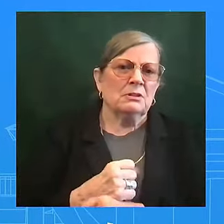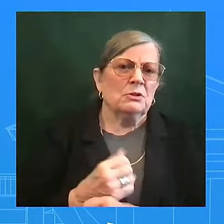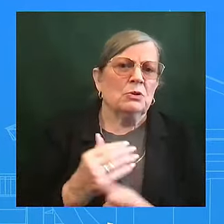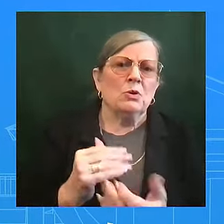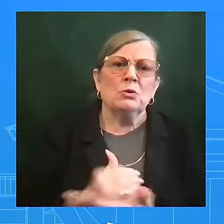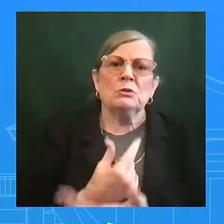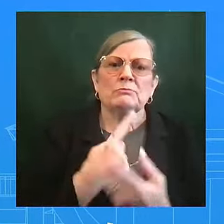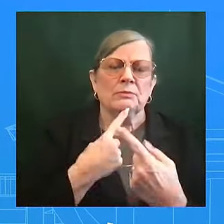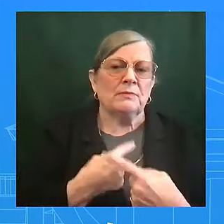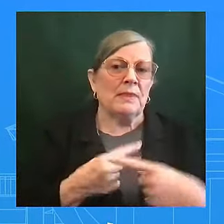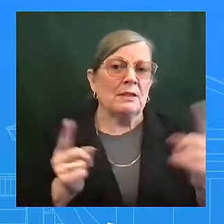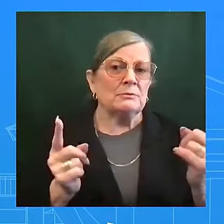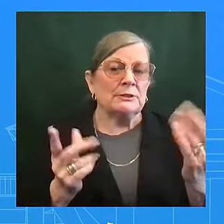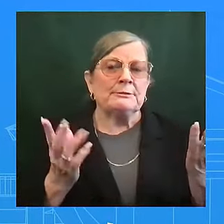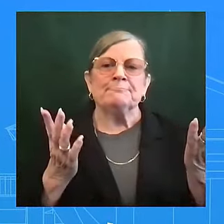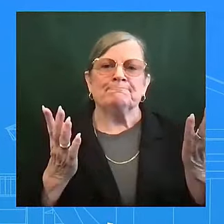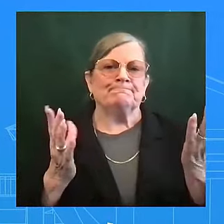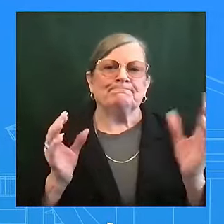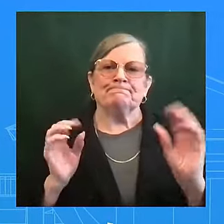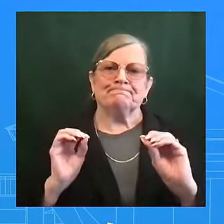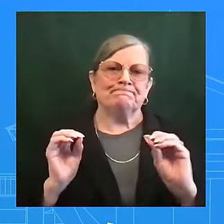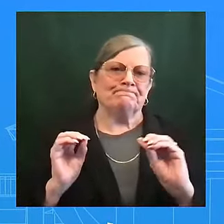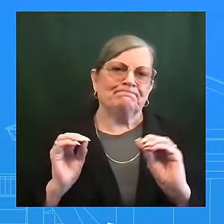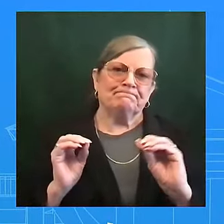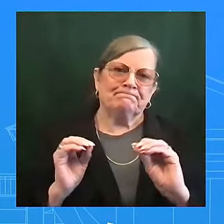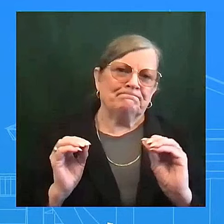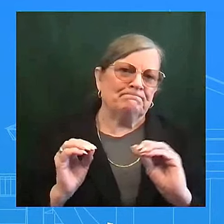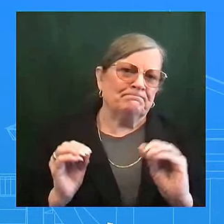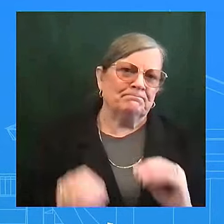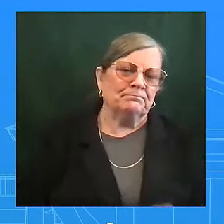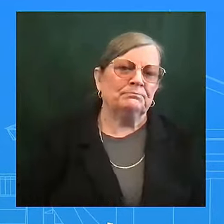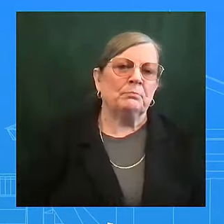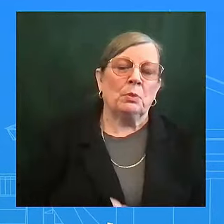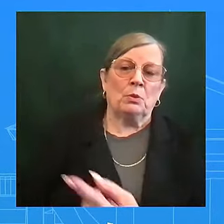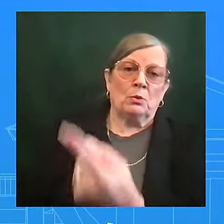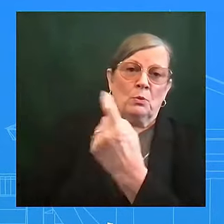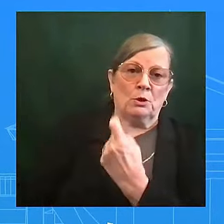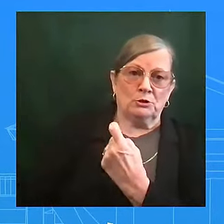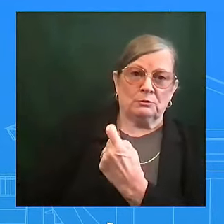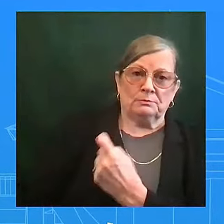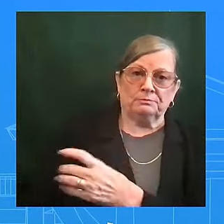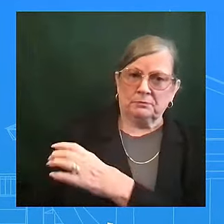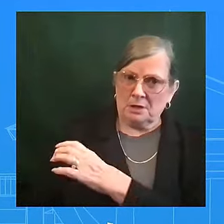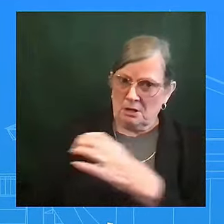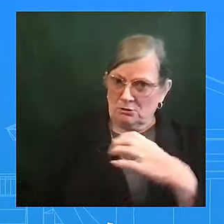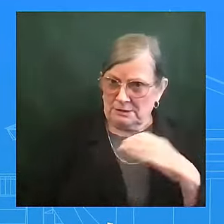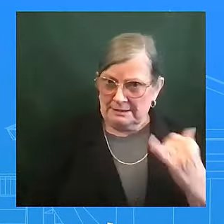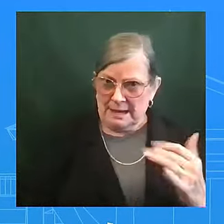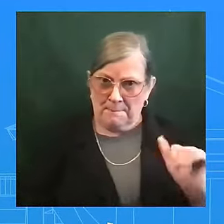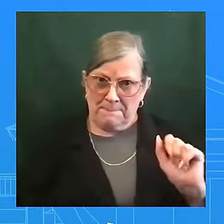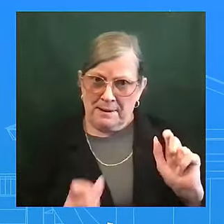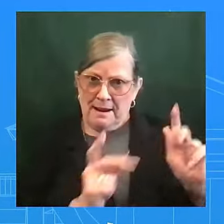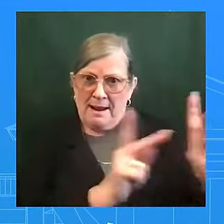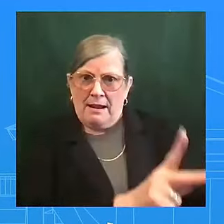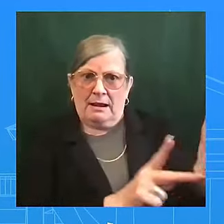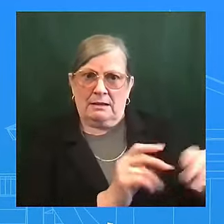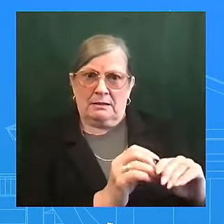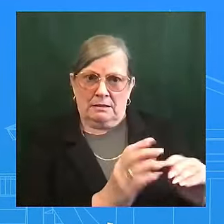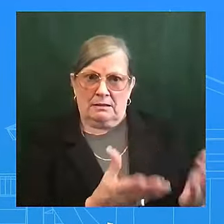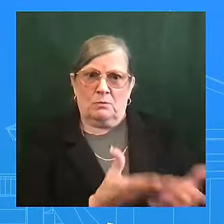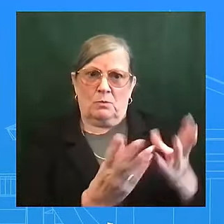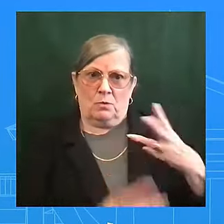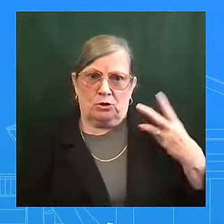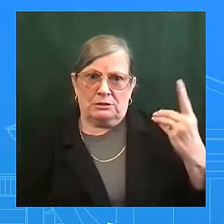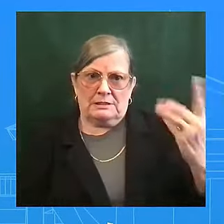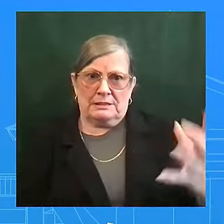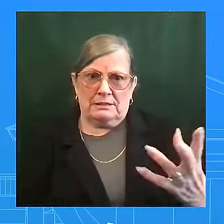Thank you. With Congress back today, can you just give us the broad White House view on the state of government funding negotiations? And obviously you issued the veto threat on